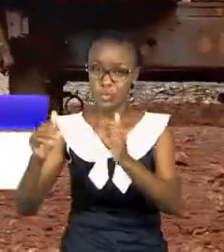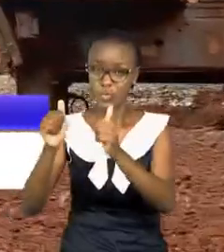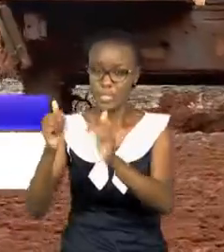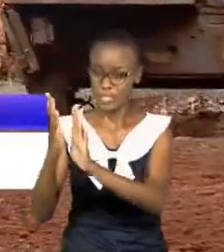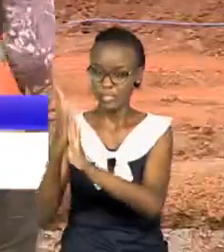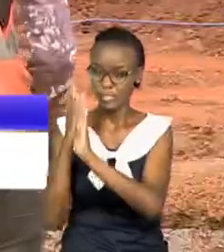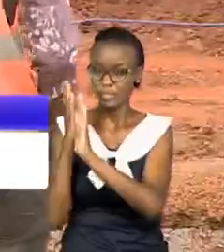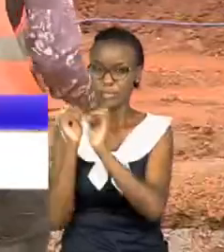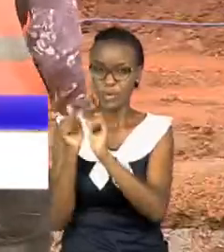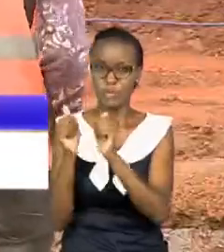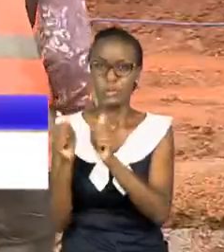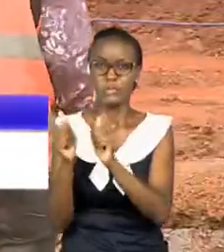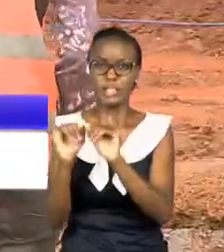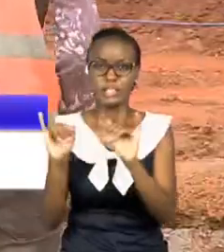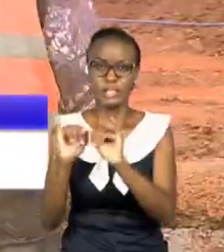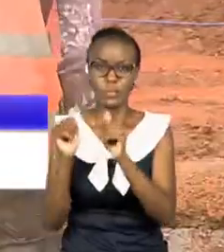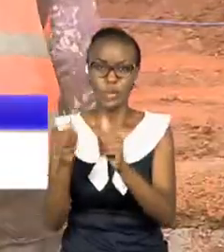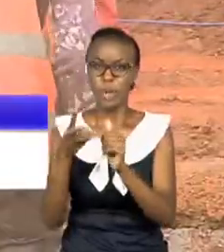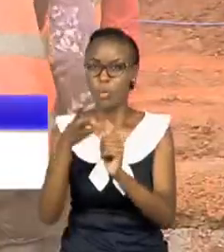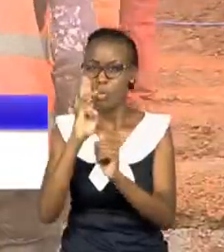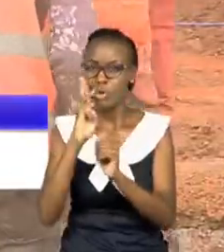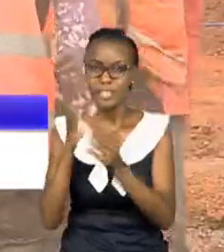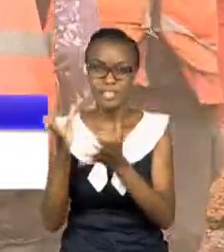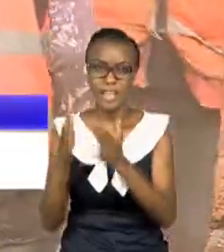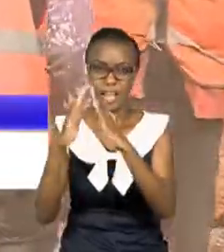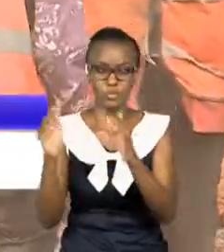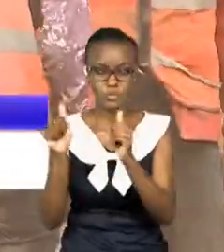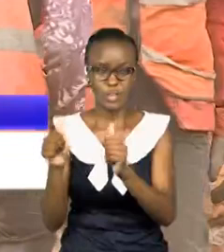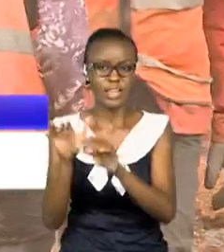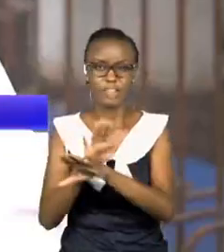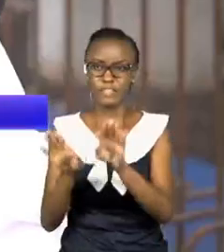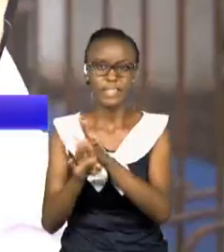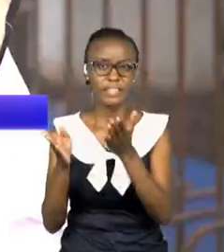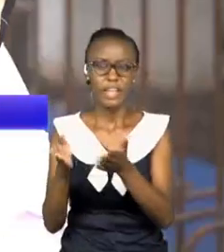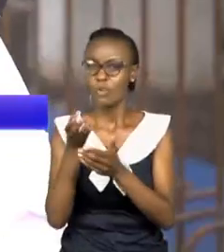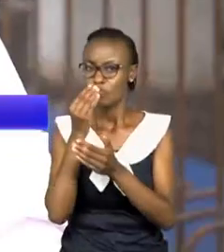secured with everything, water and housing. And therefore,